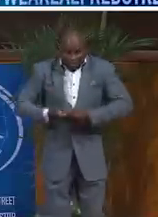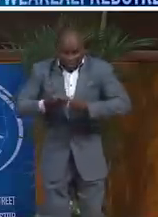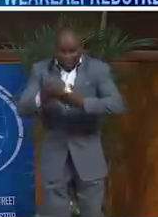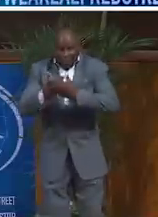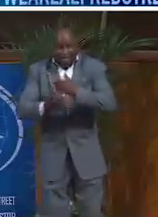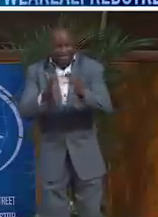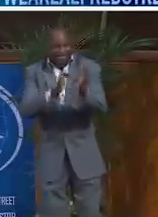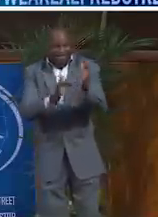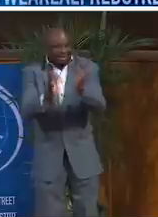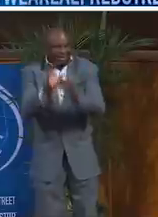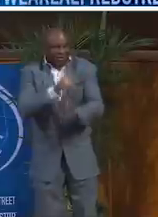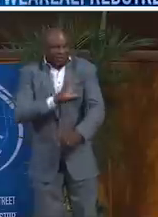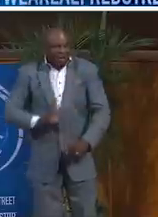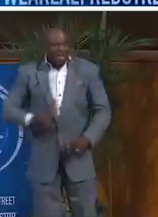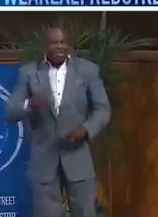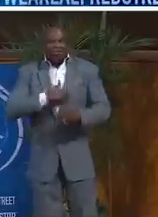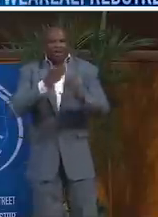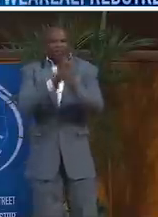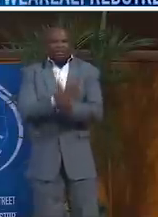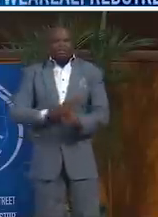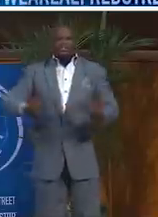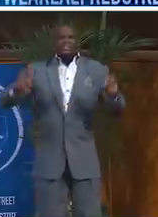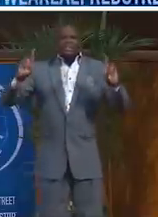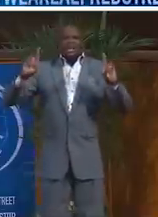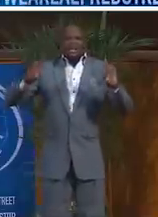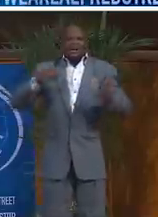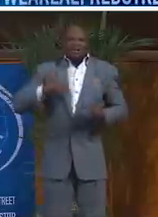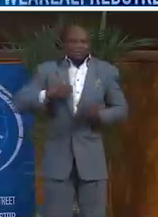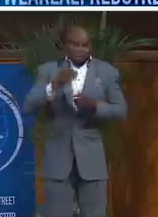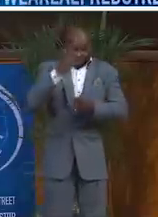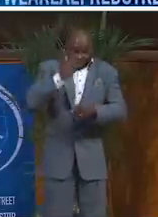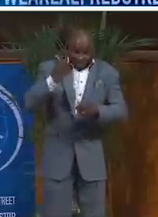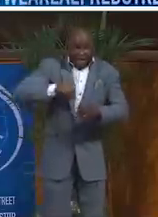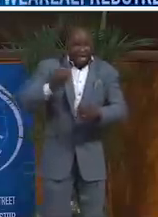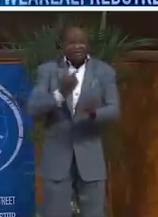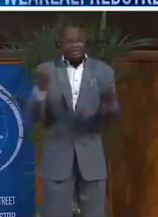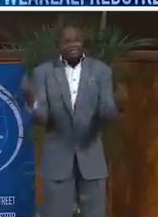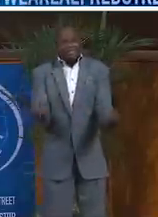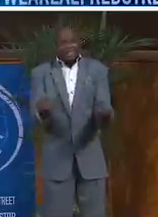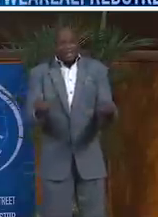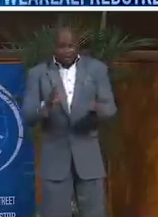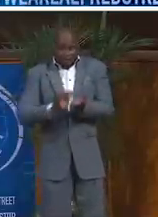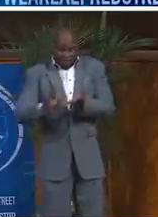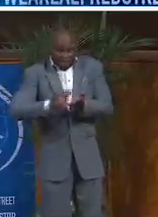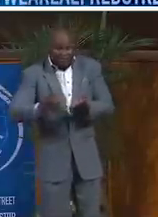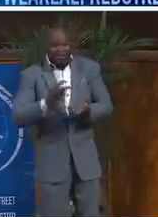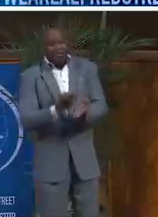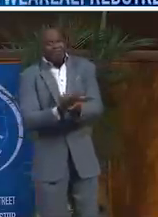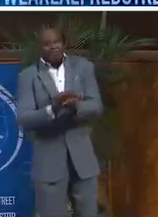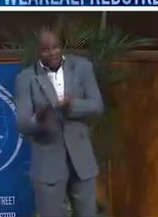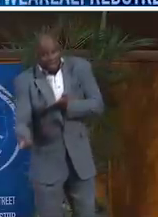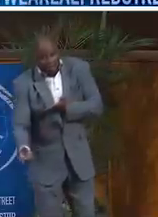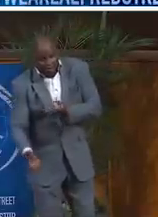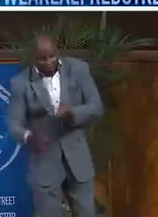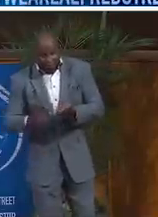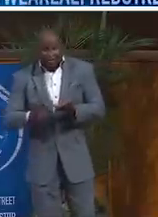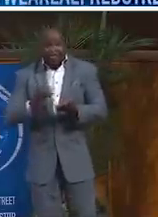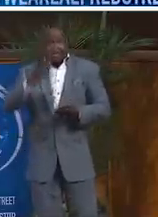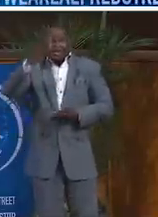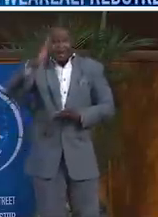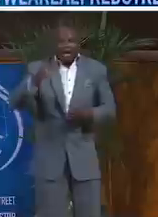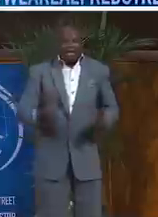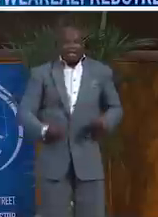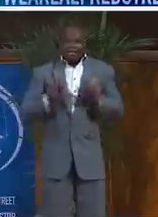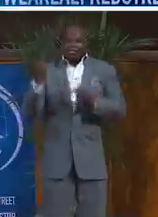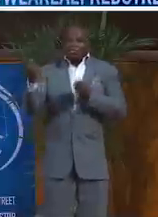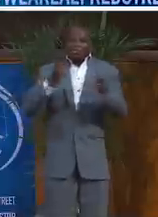Jesus Christ that we are redeemed for our sins, that we are forgiven of our failures, and that God lives